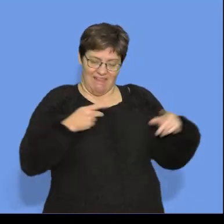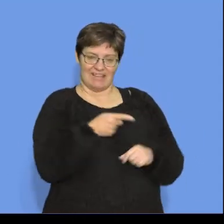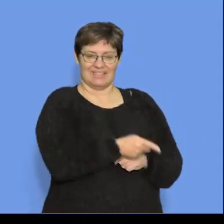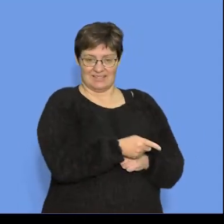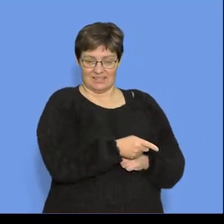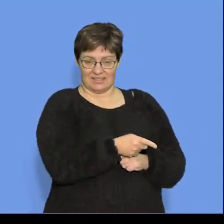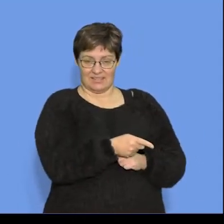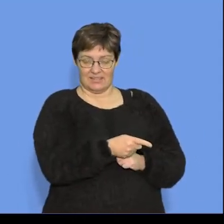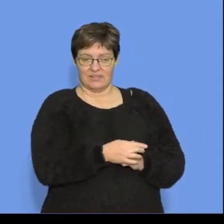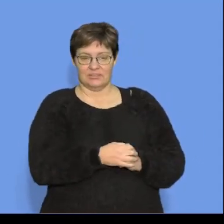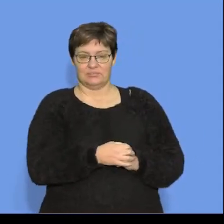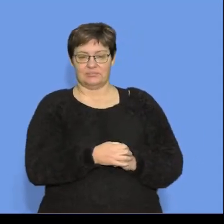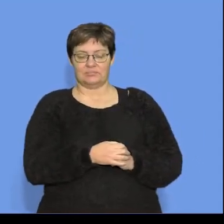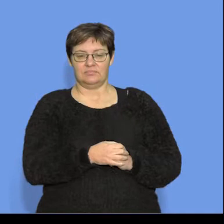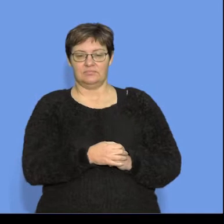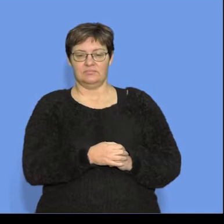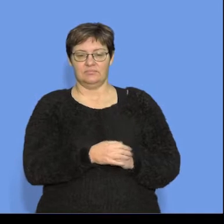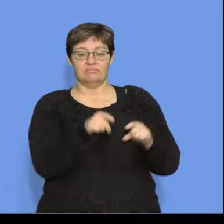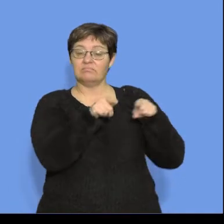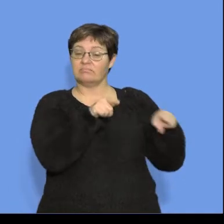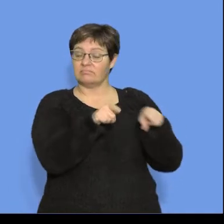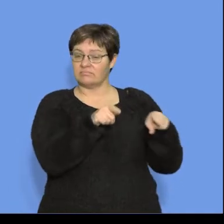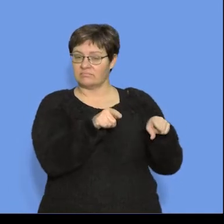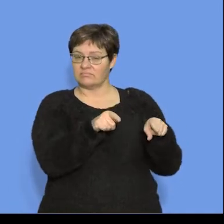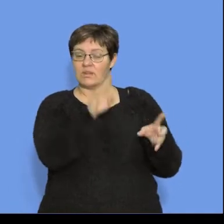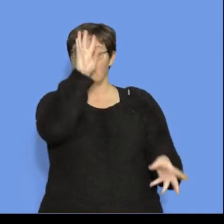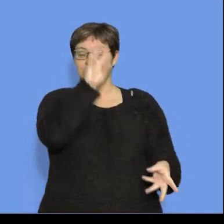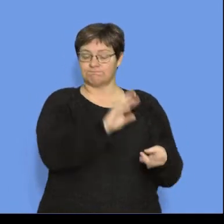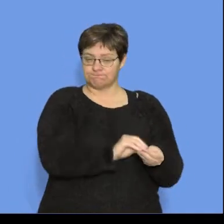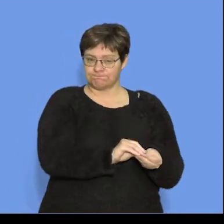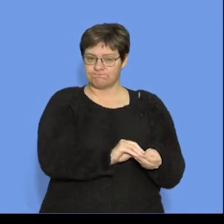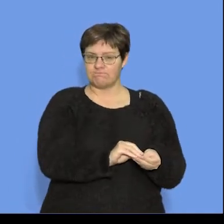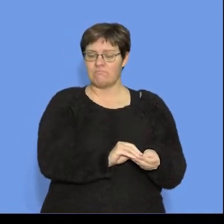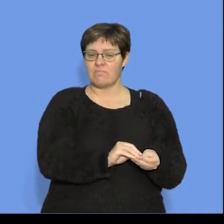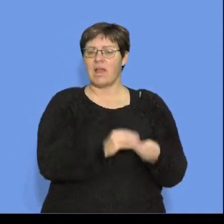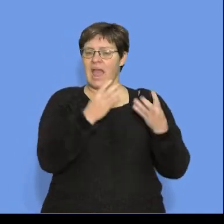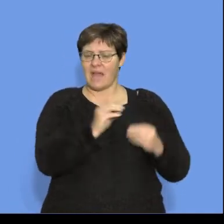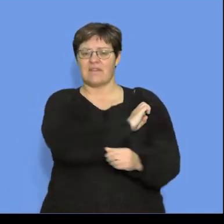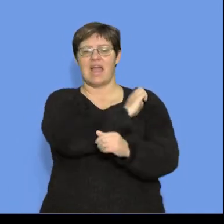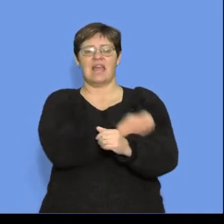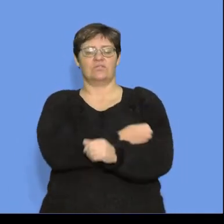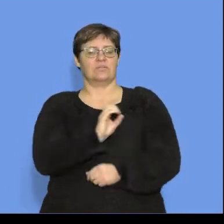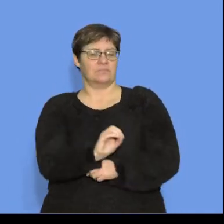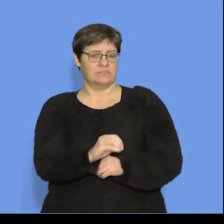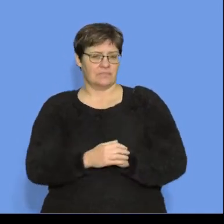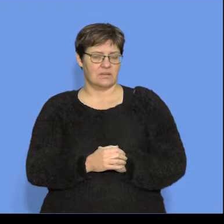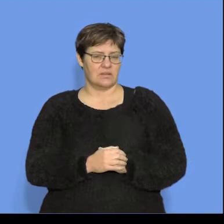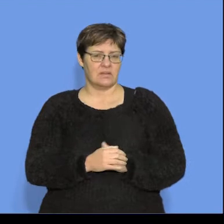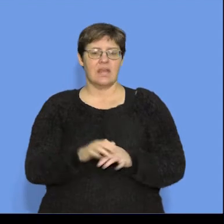stuff. And these reactants all together have a certain amount of energy. In fact, this is